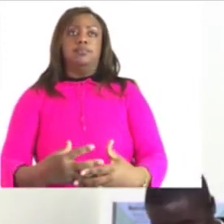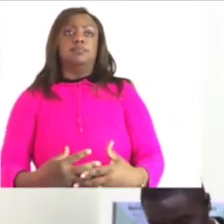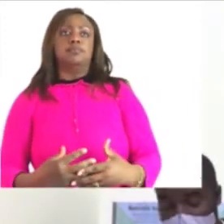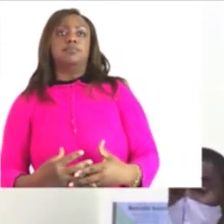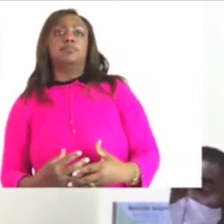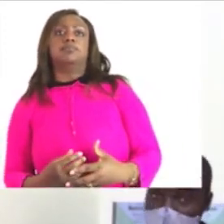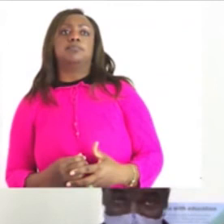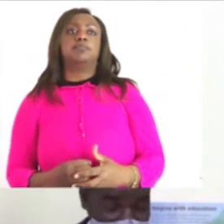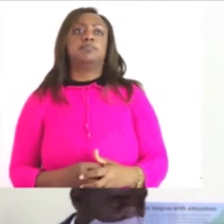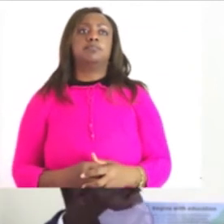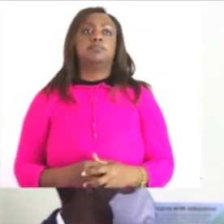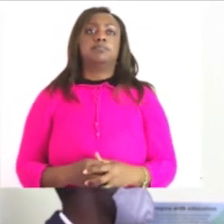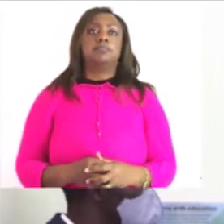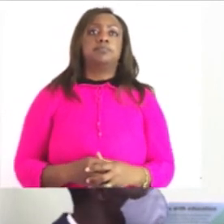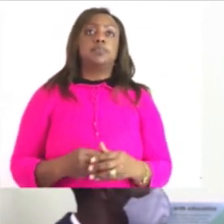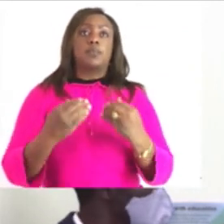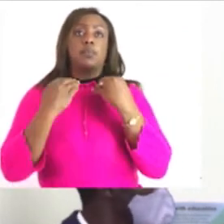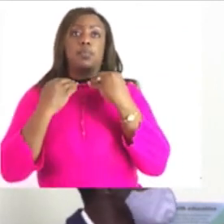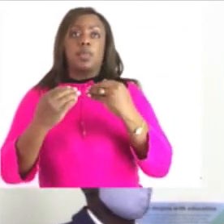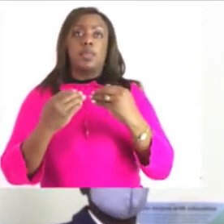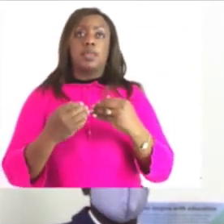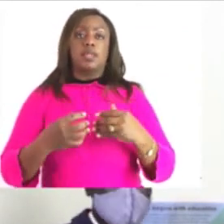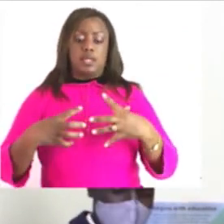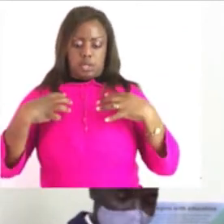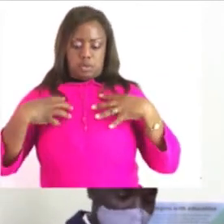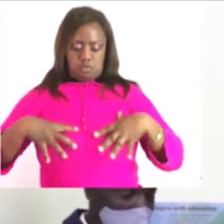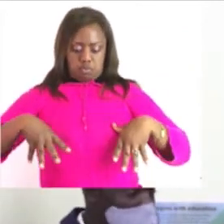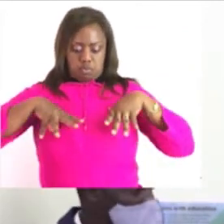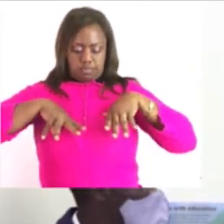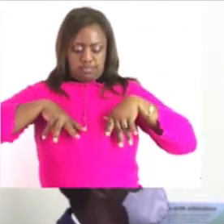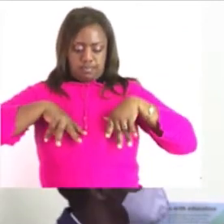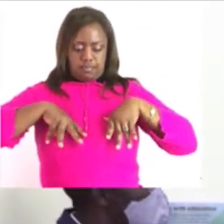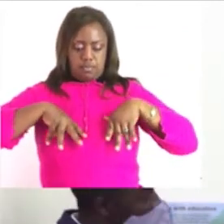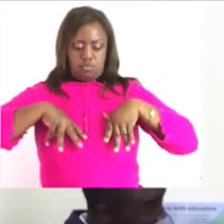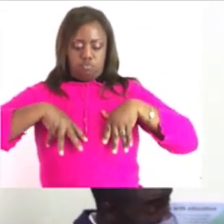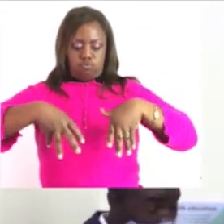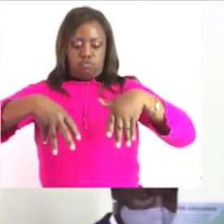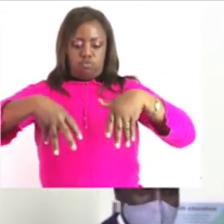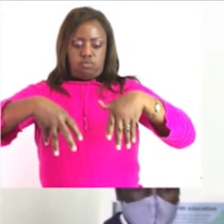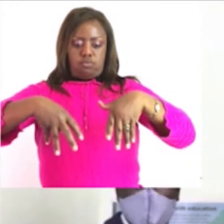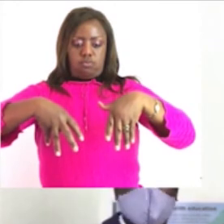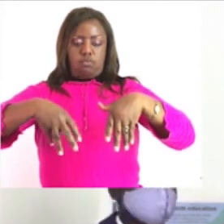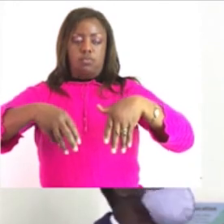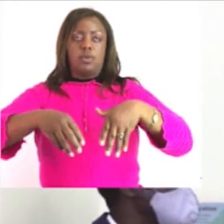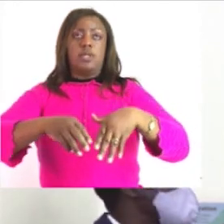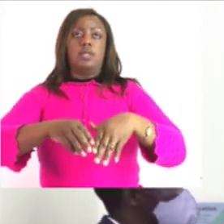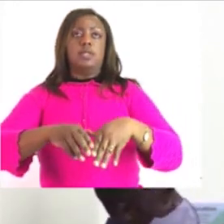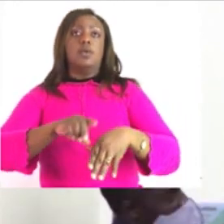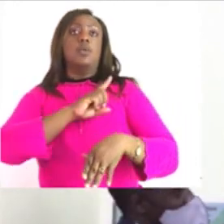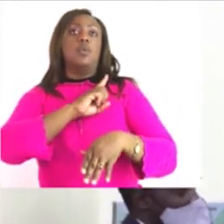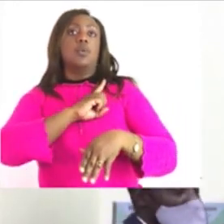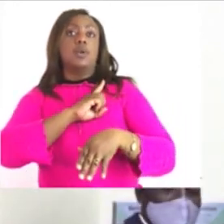lungs that are important for the breathing system, the chest has to expand, making sure that there is